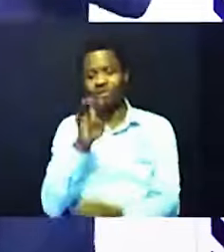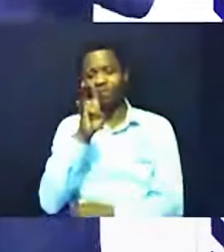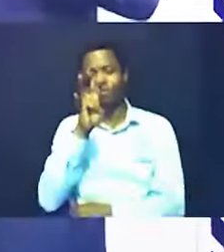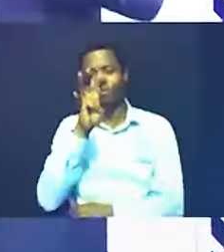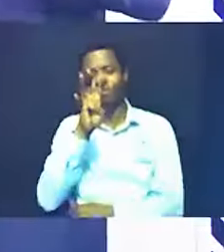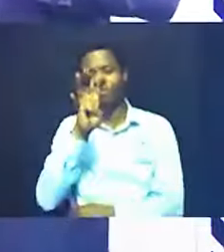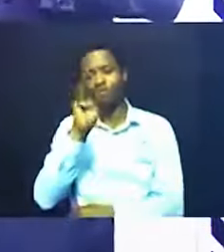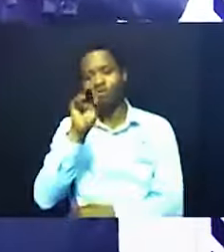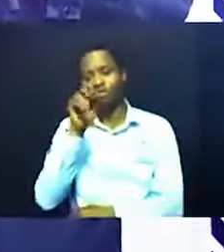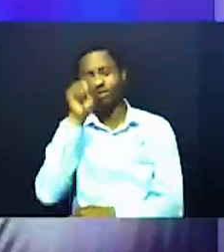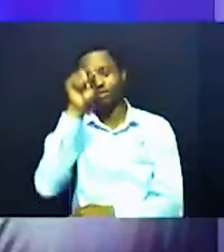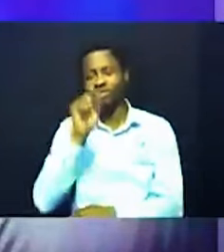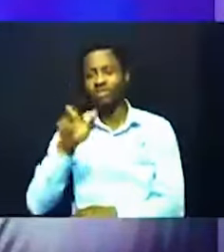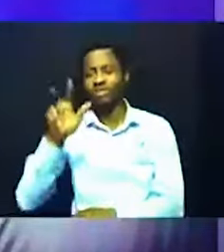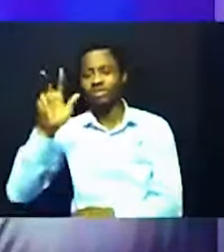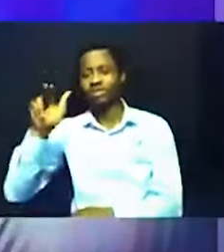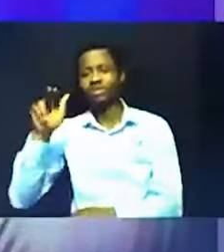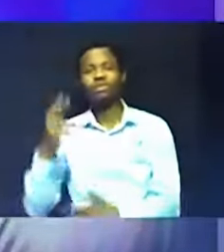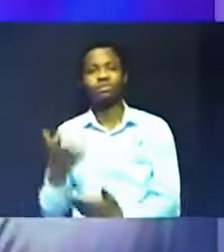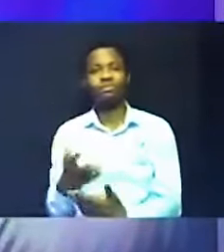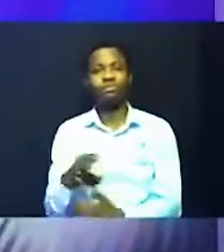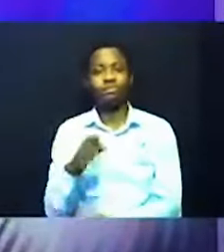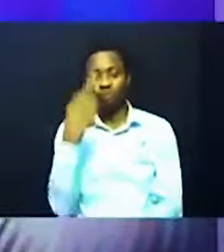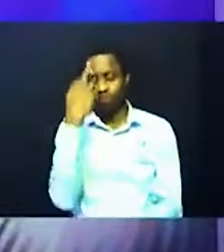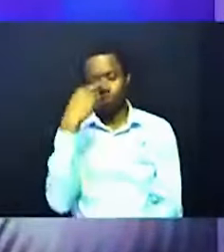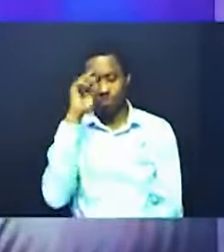143 Romans 14